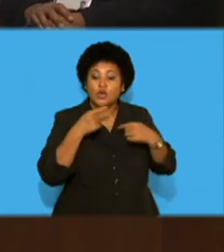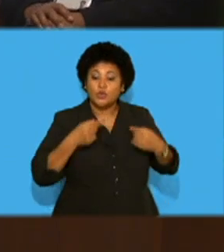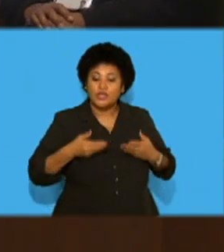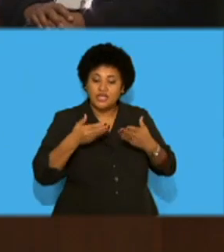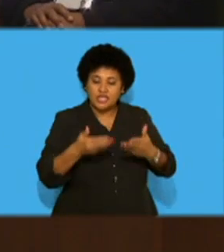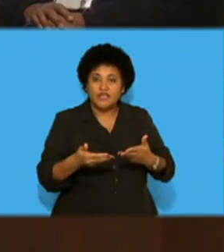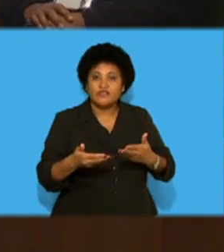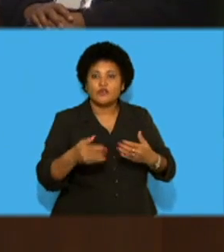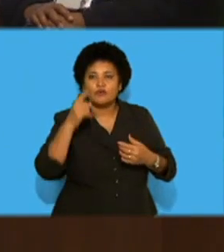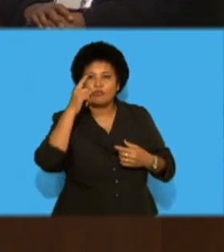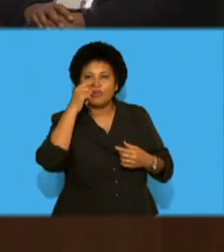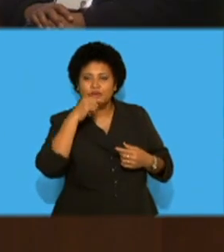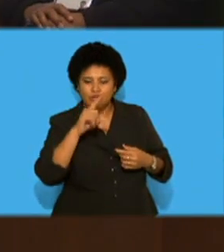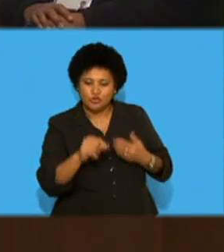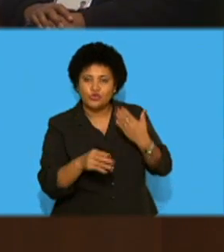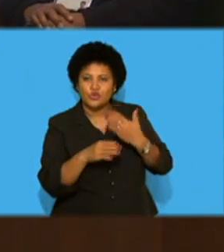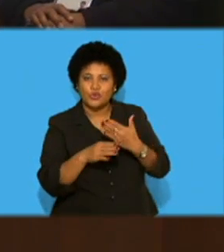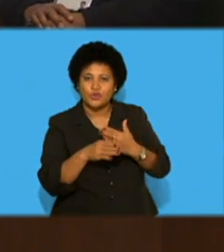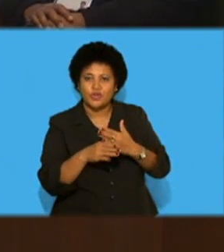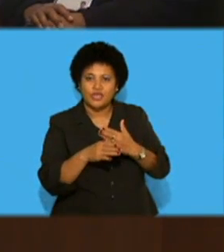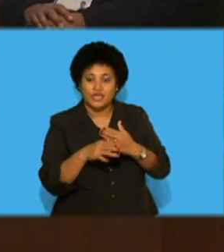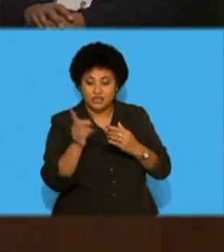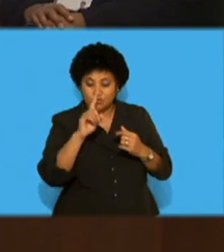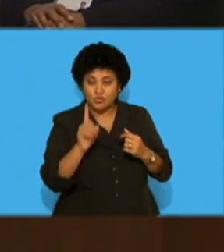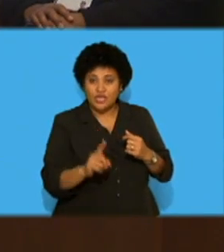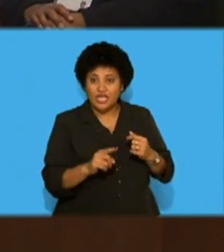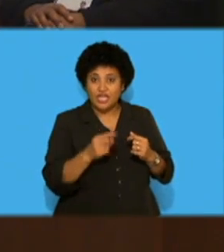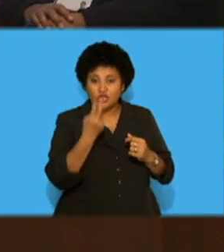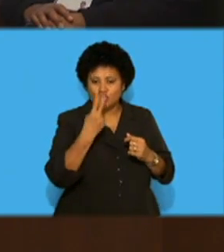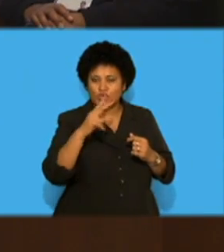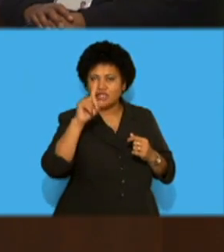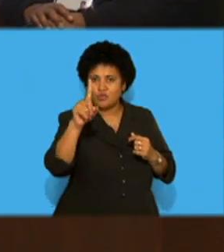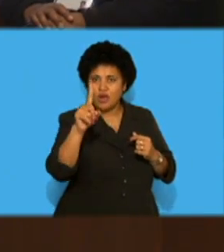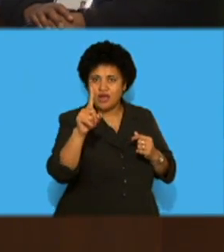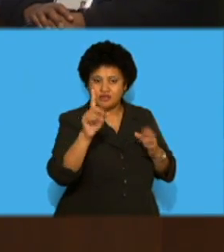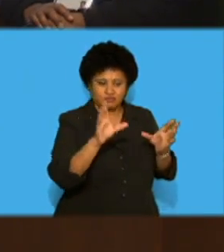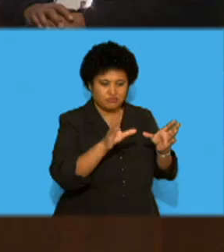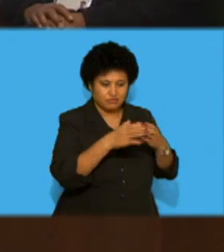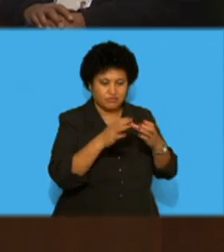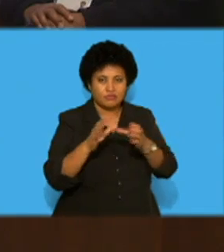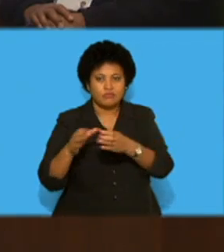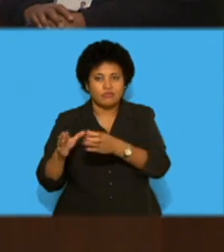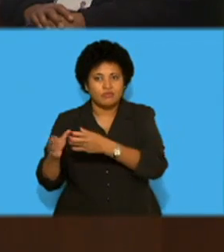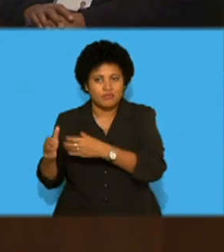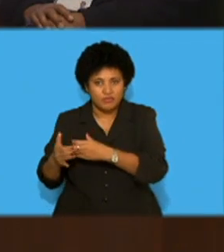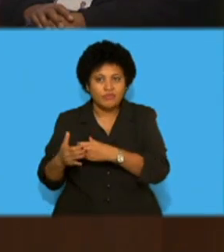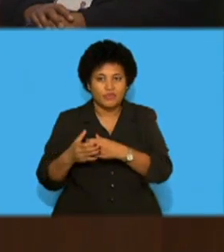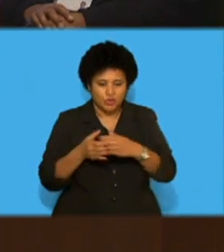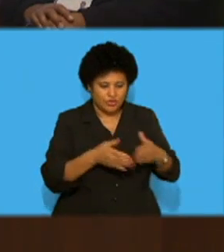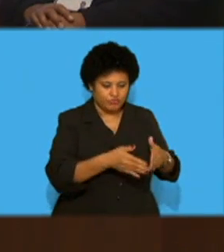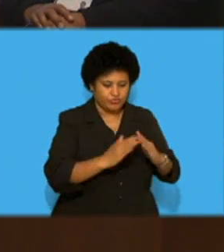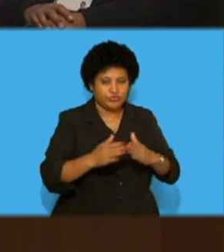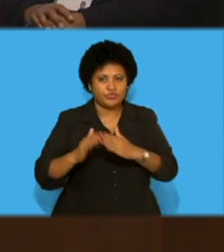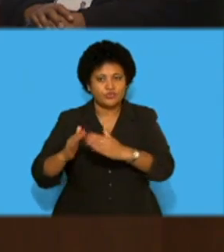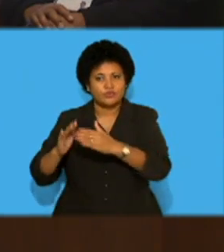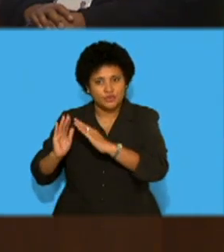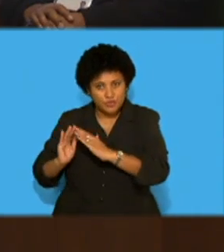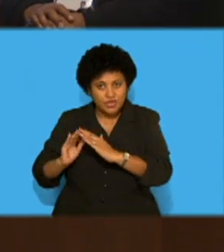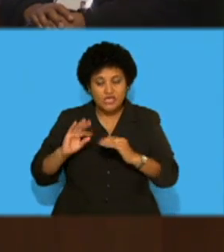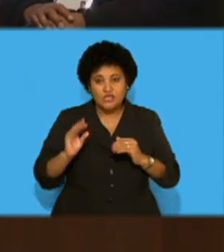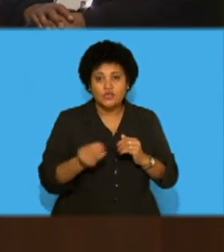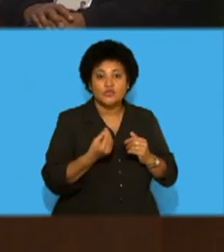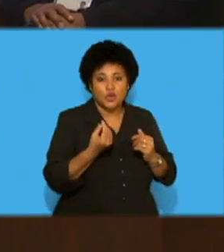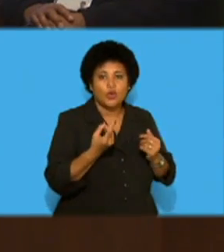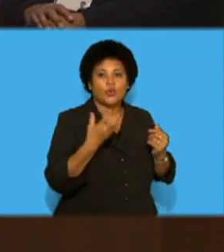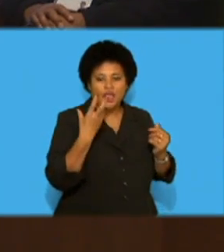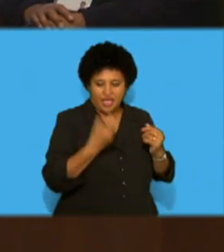harvesters. Today, Madam Speaker, 21 cooperatives have been formed under the scheme. 21 cane harvesters will go out to